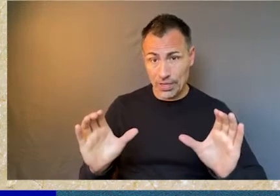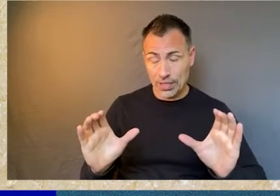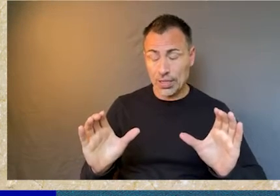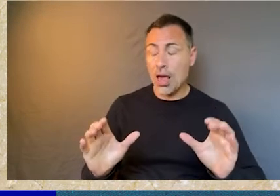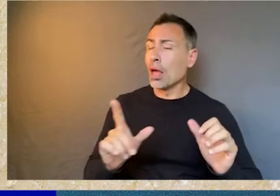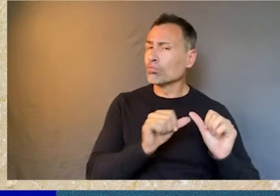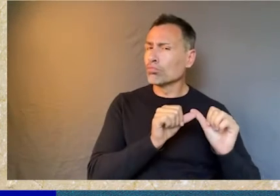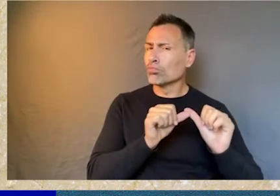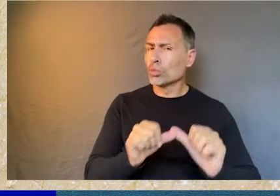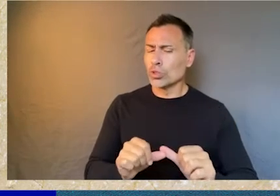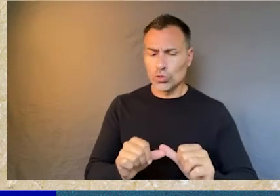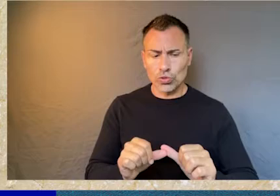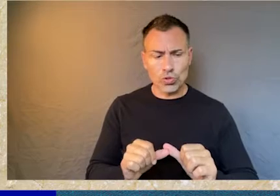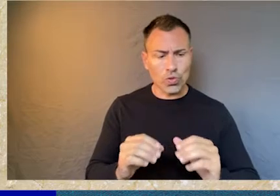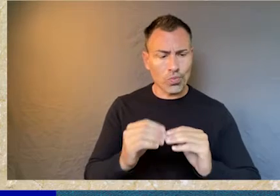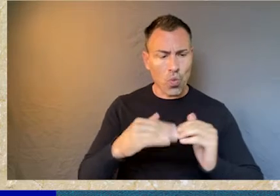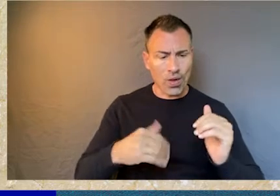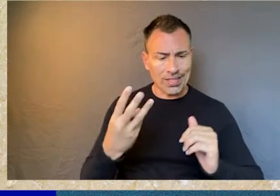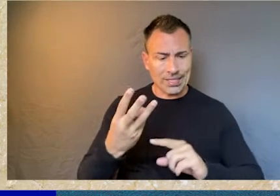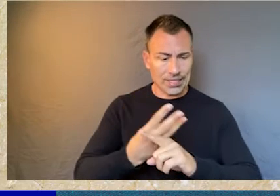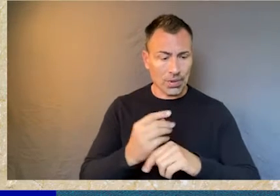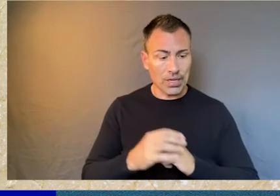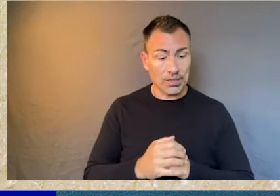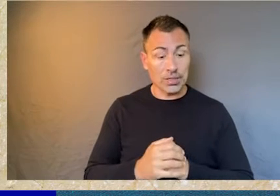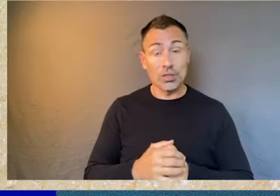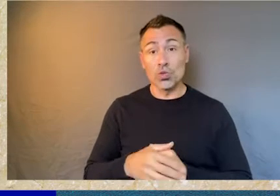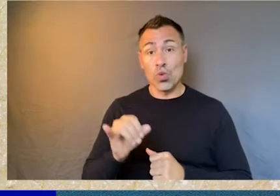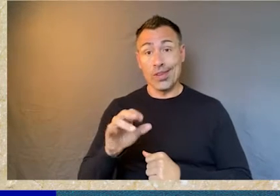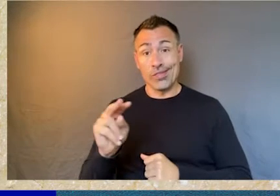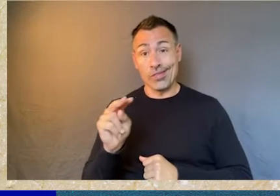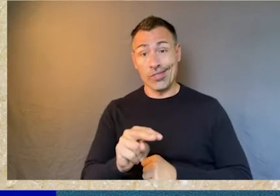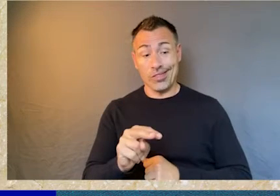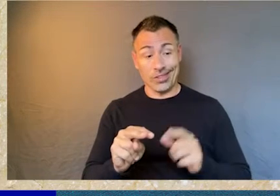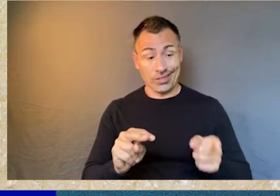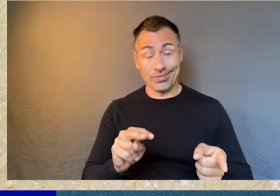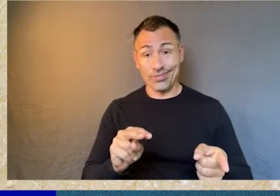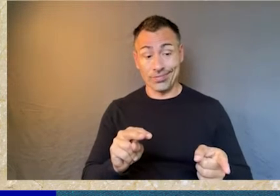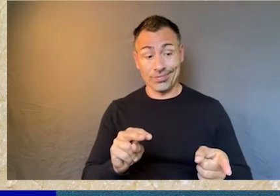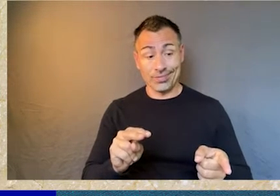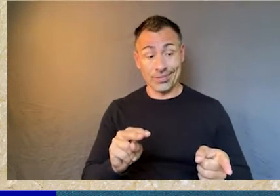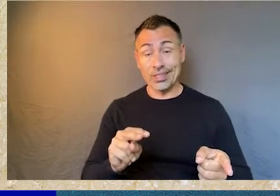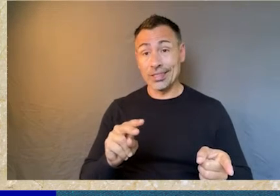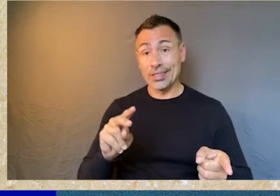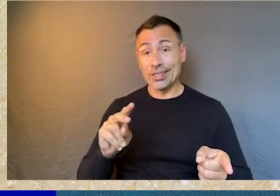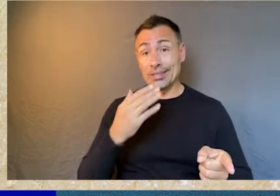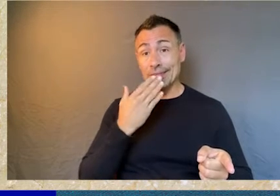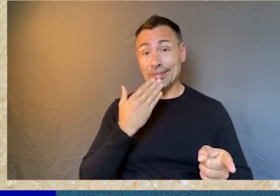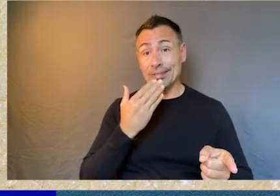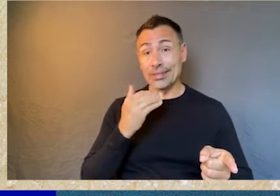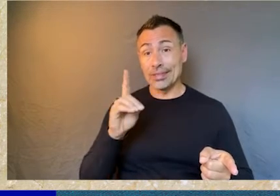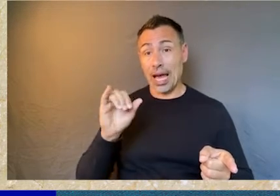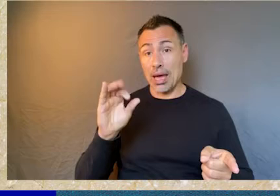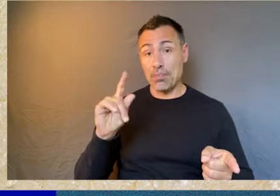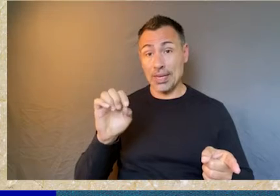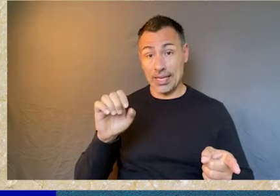some examples of major life activities, diabetes can be a disability